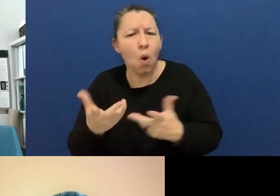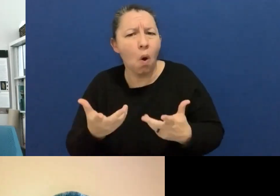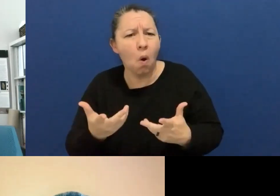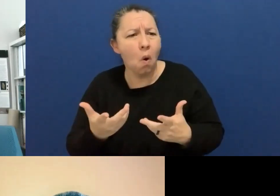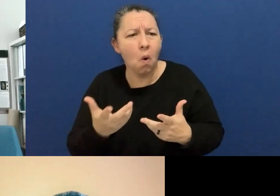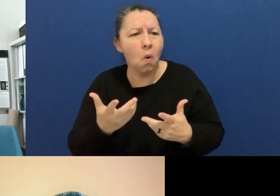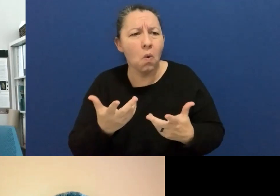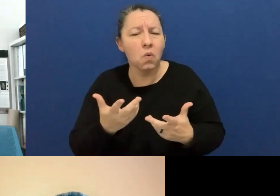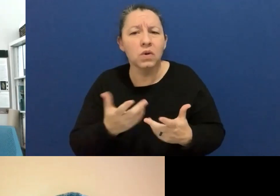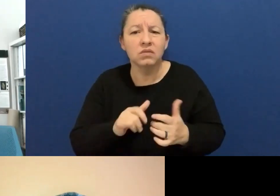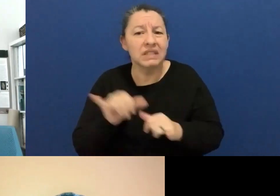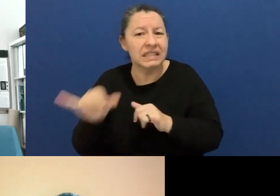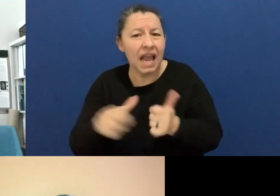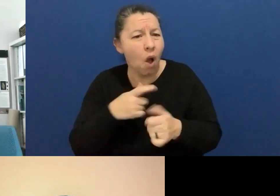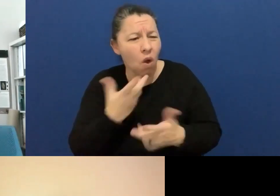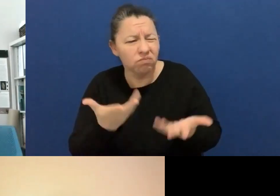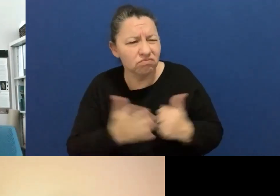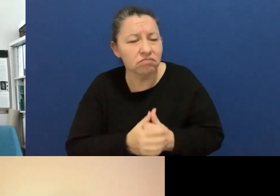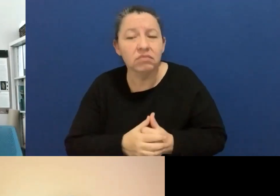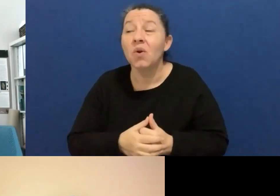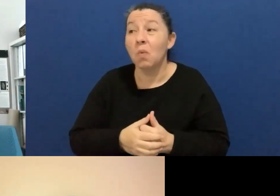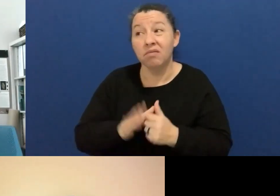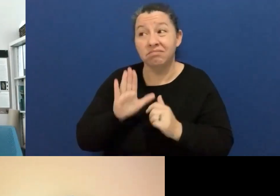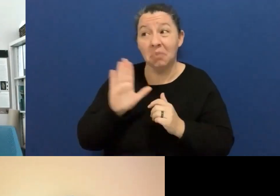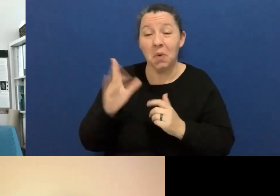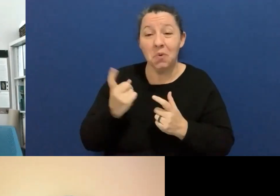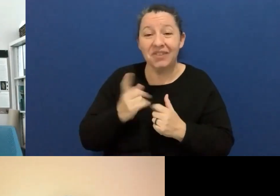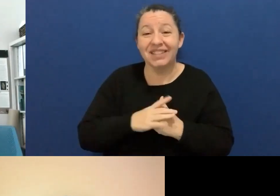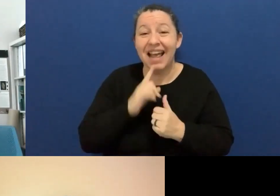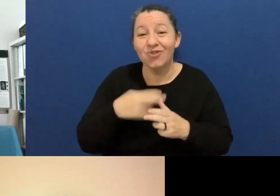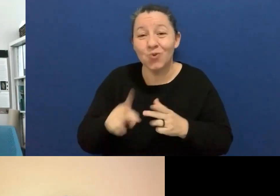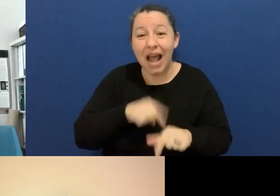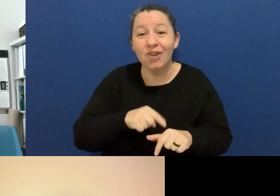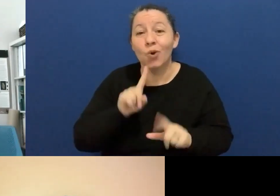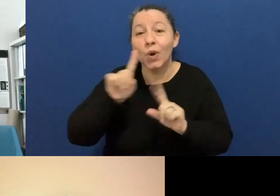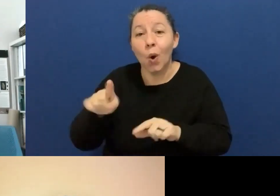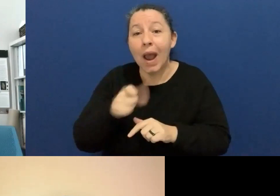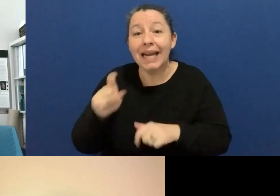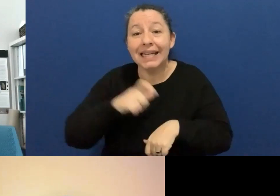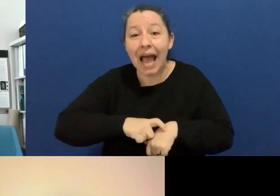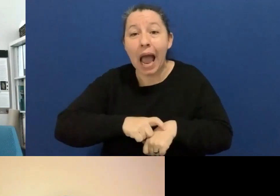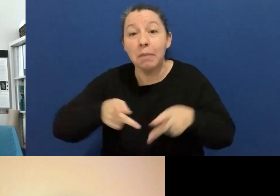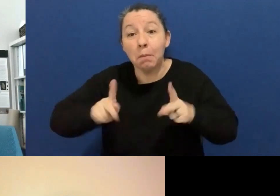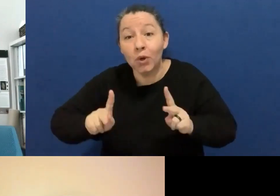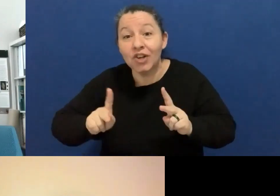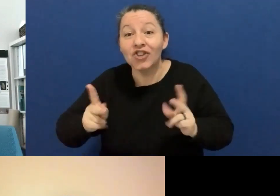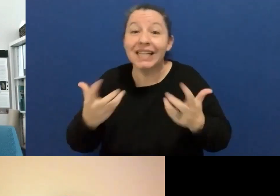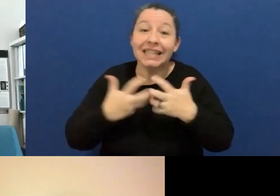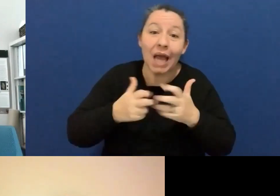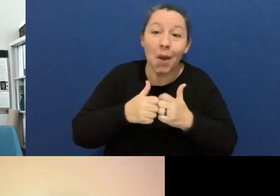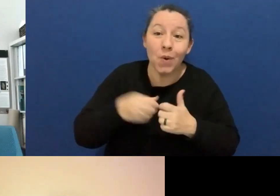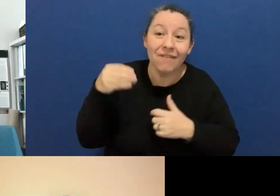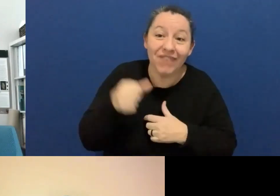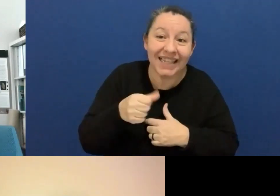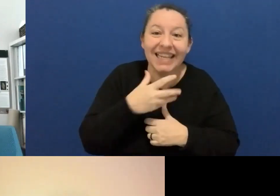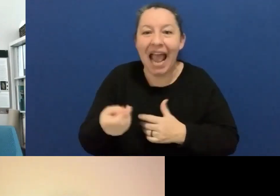question. Short answer is we go anytime that the permissions line up with the funding and line up with the schedule.